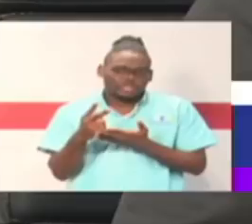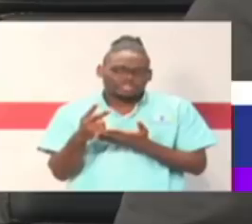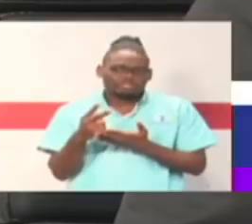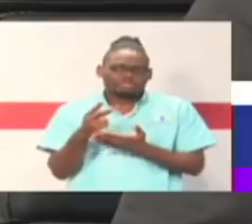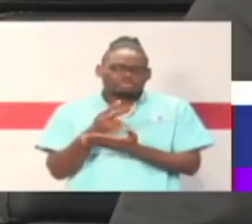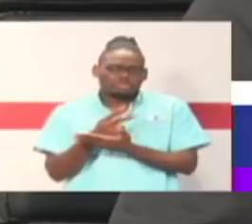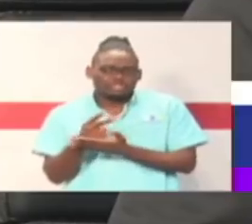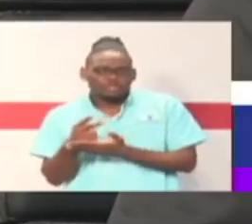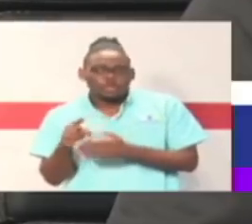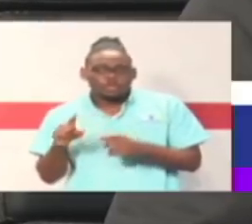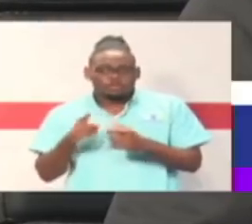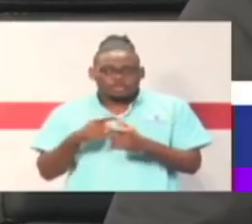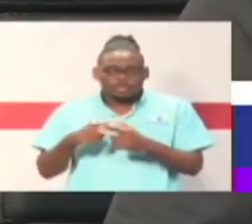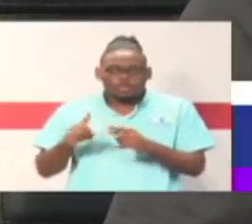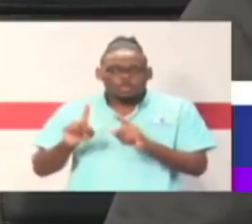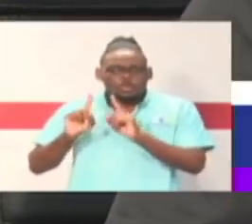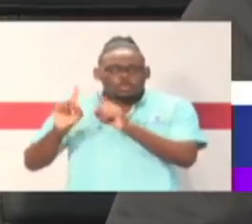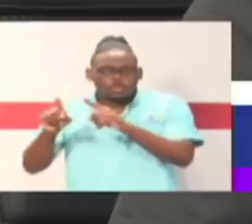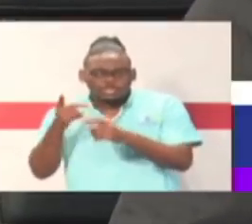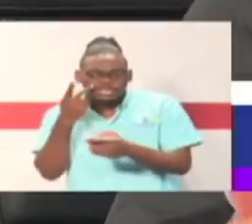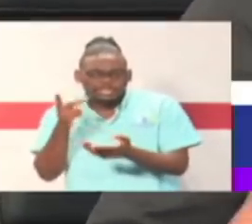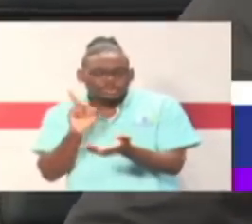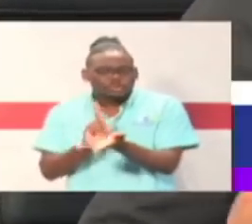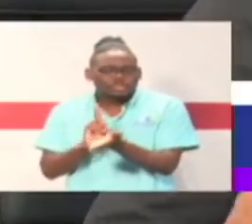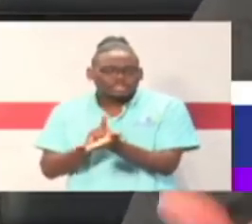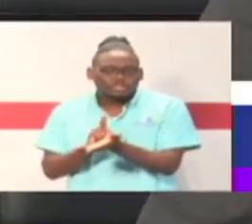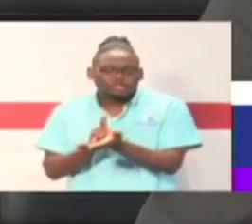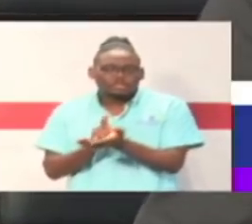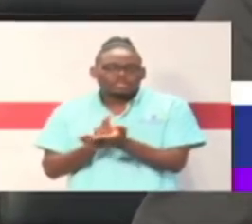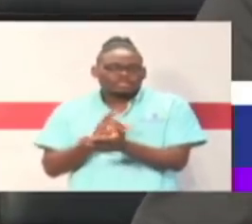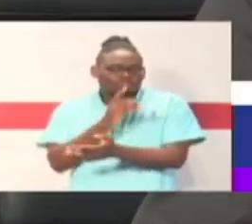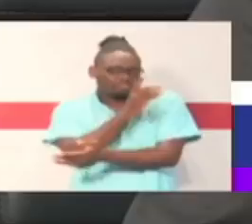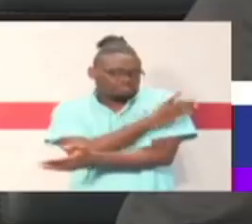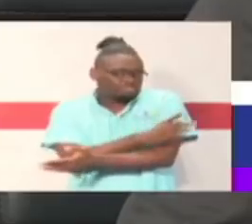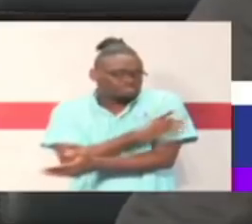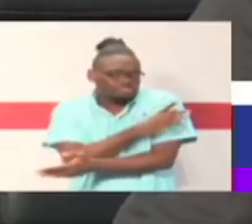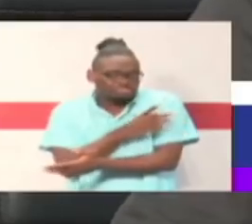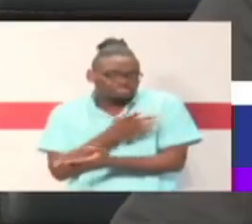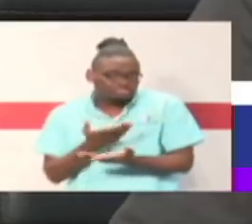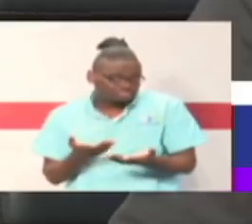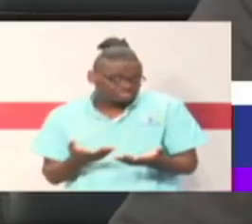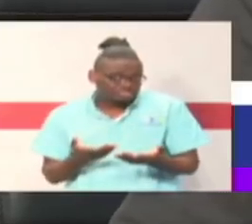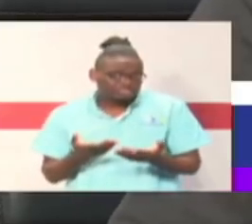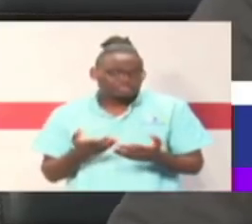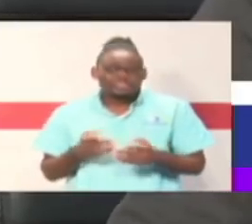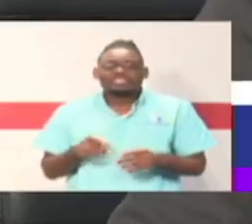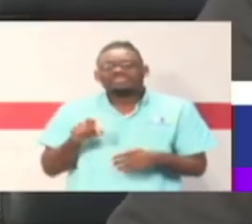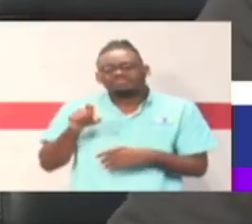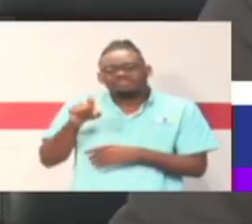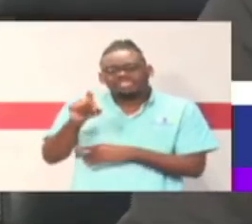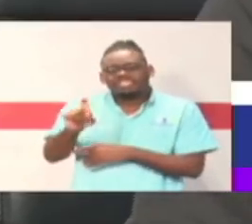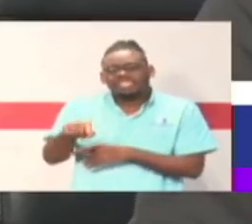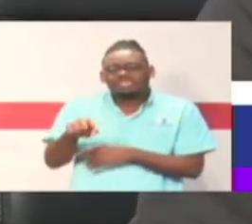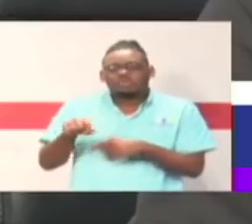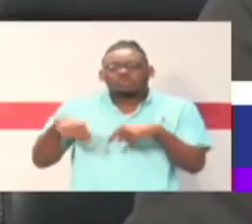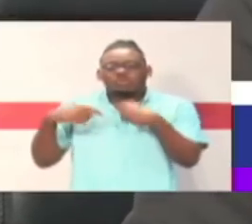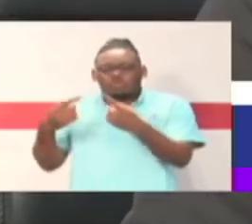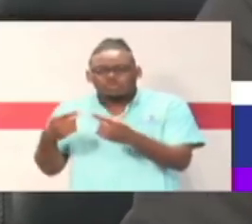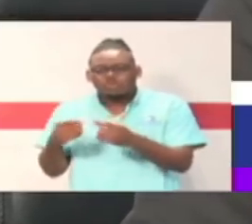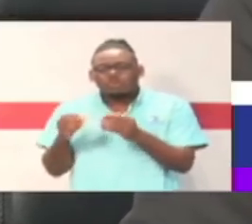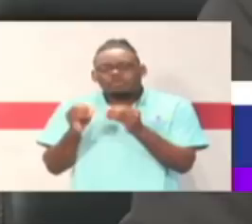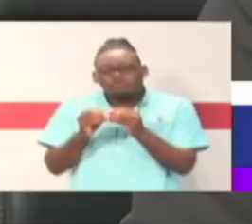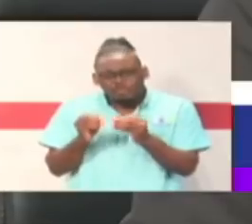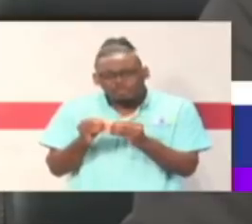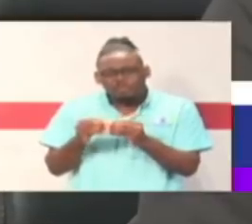missing out on critical care in pregnancy. So we are doing catch up. Having said that, Trinidad and Tobago is still doing